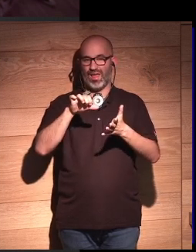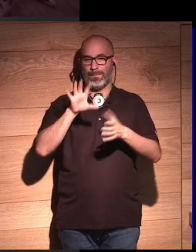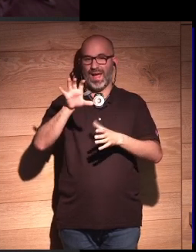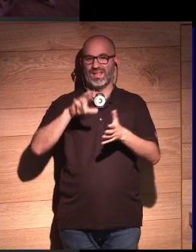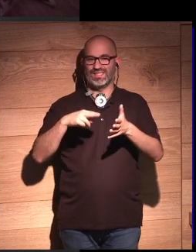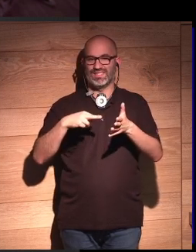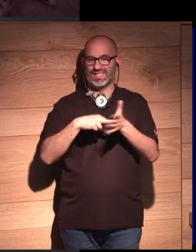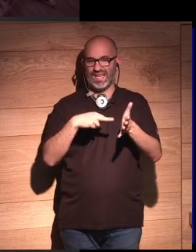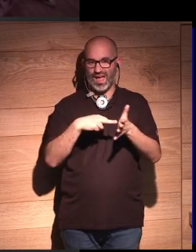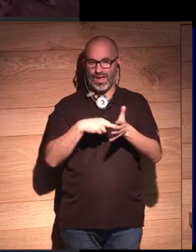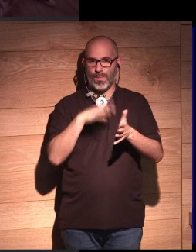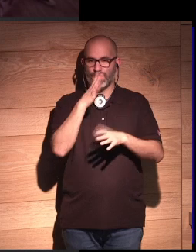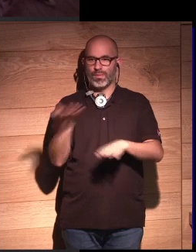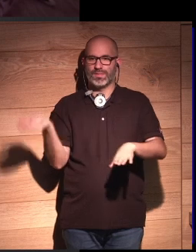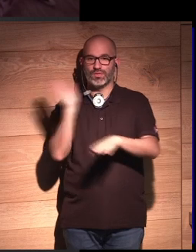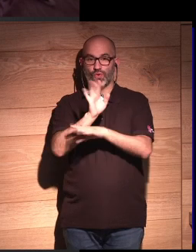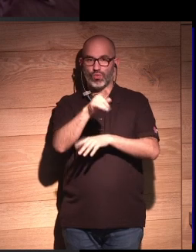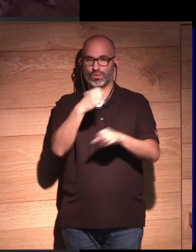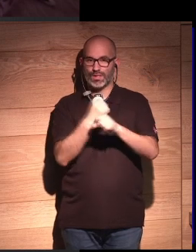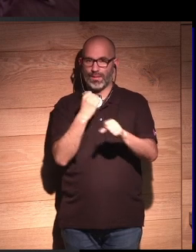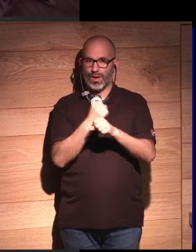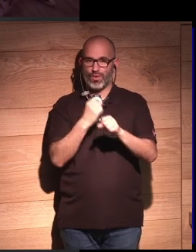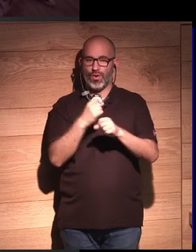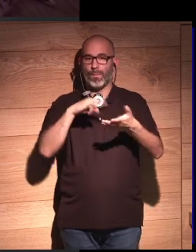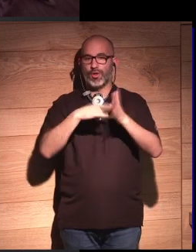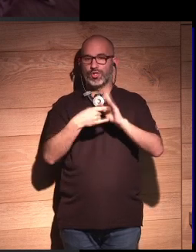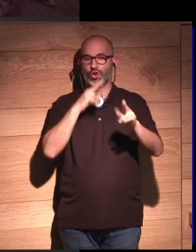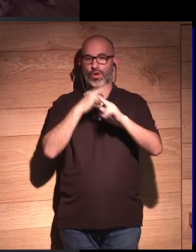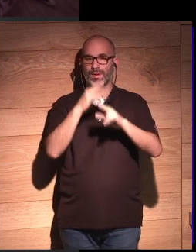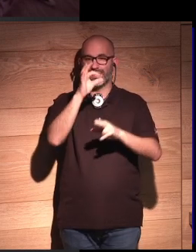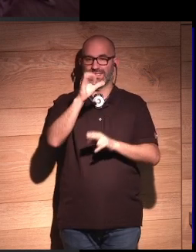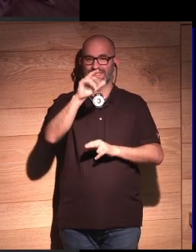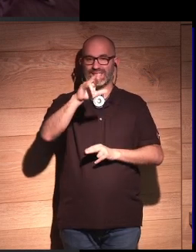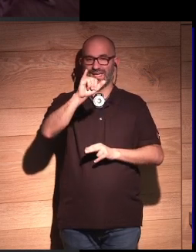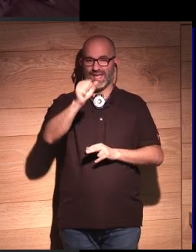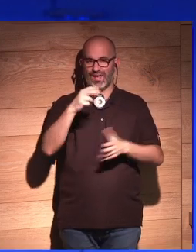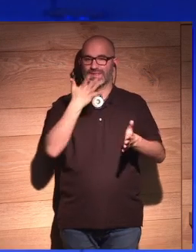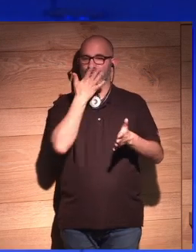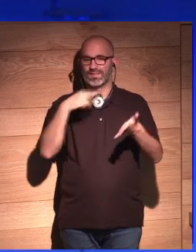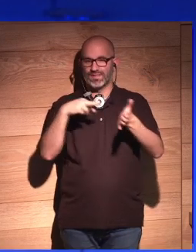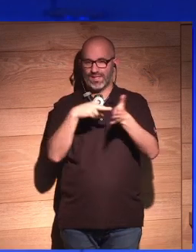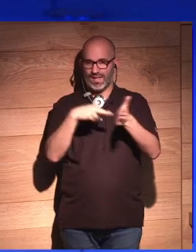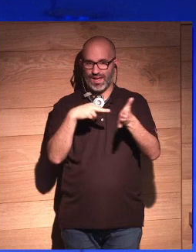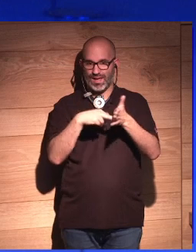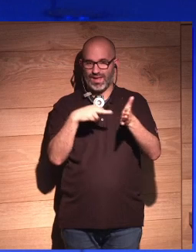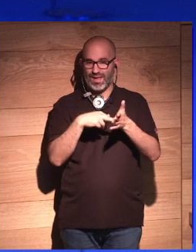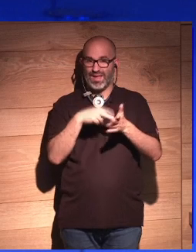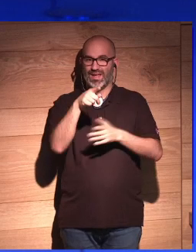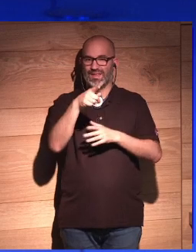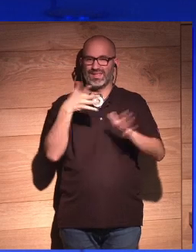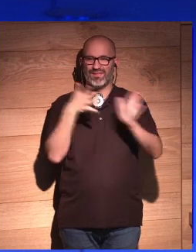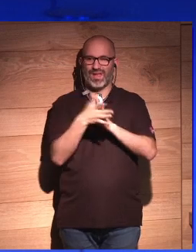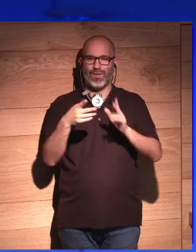showed a work, this Project Syria, which it put audiences in the shoes of a child playing in the crosswalk